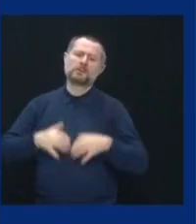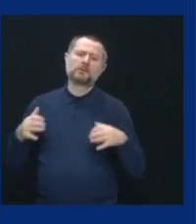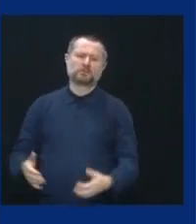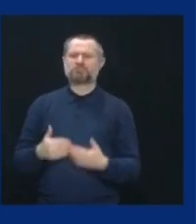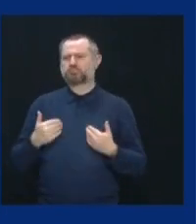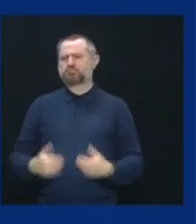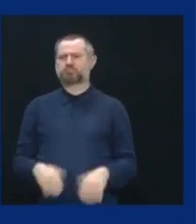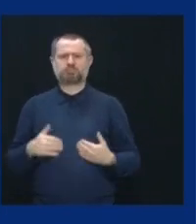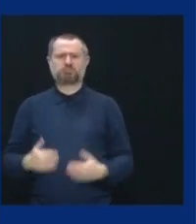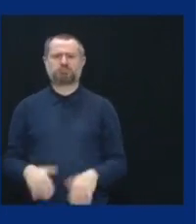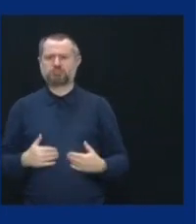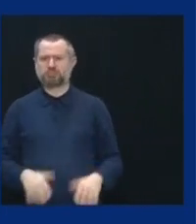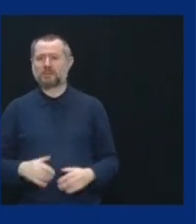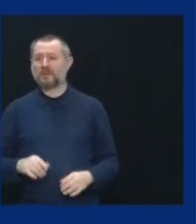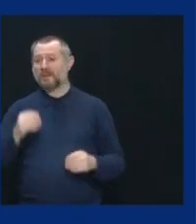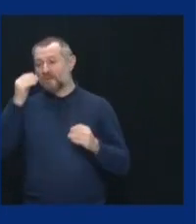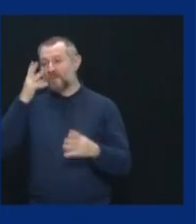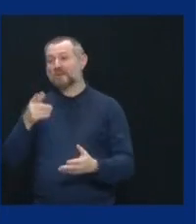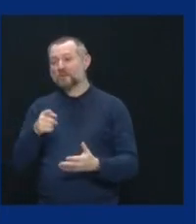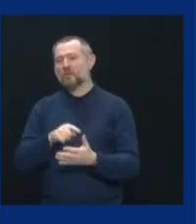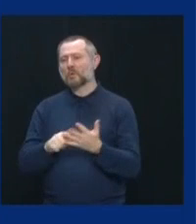Fulfilling the information was not